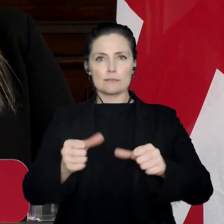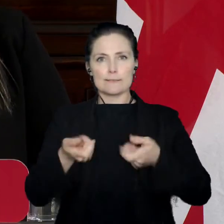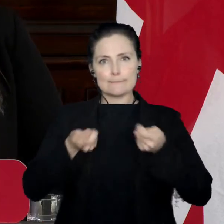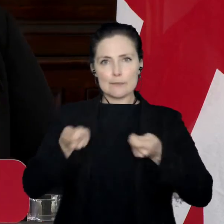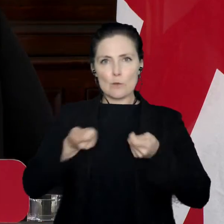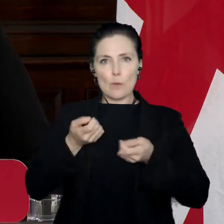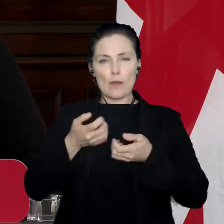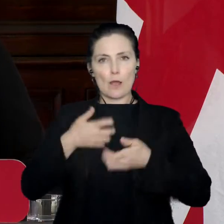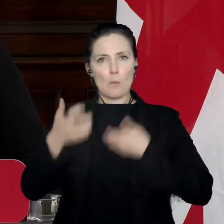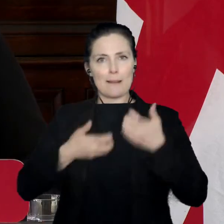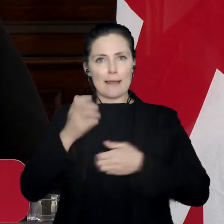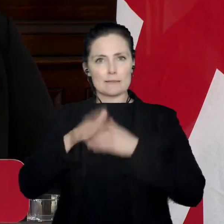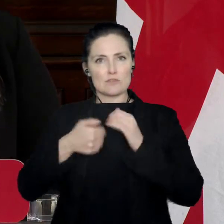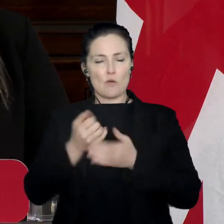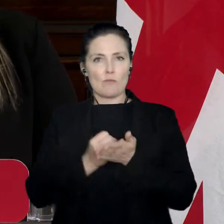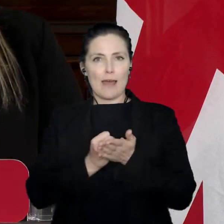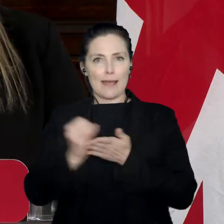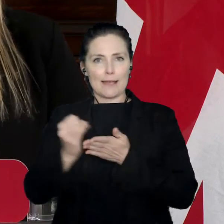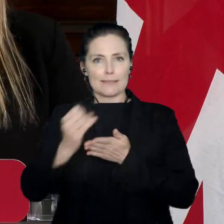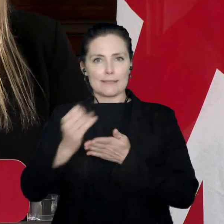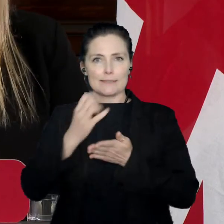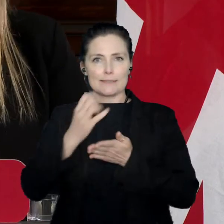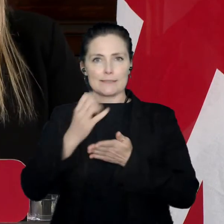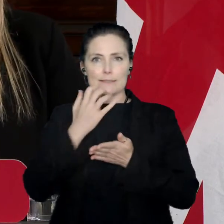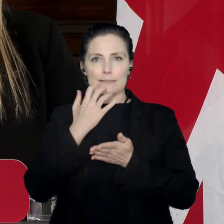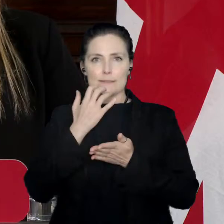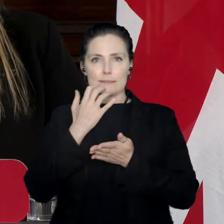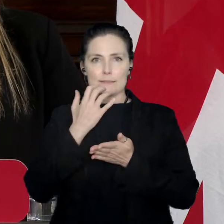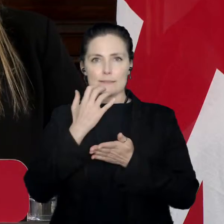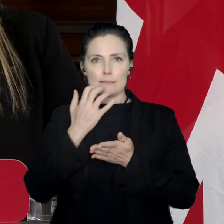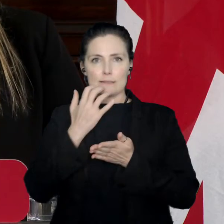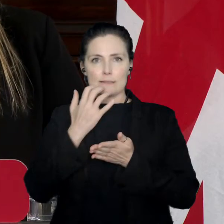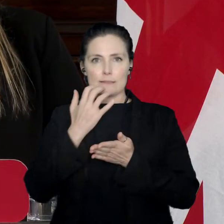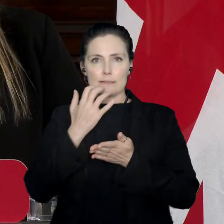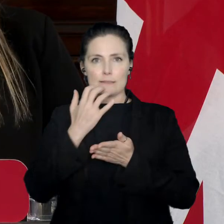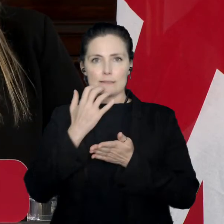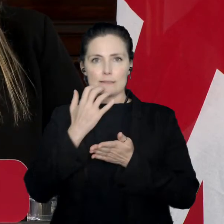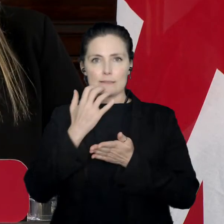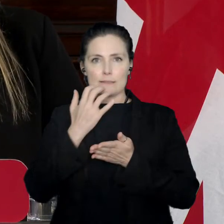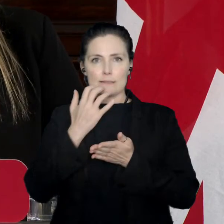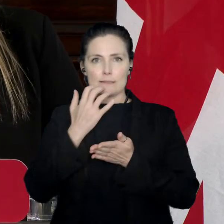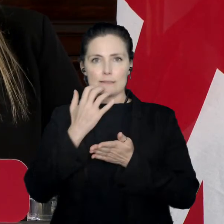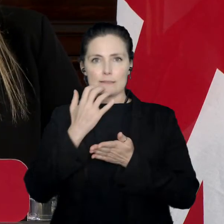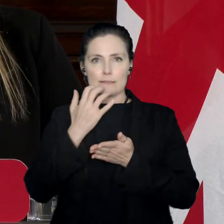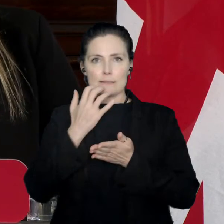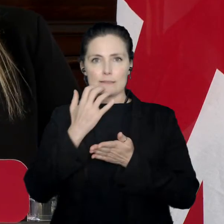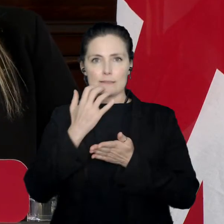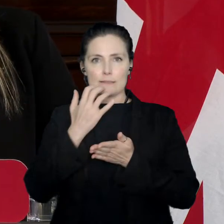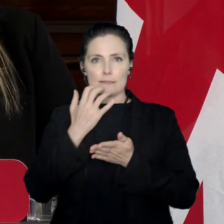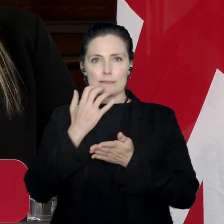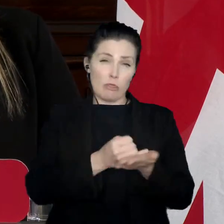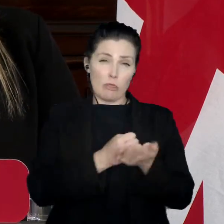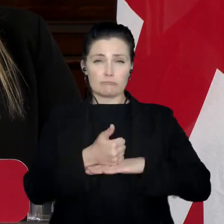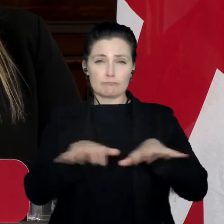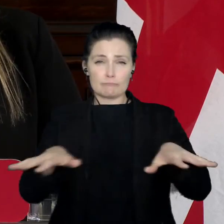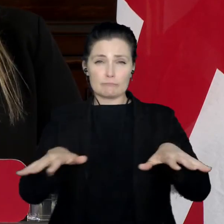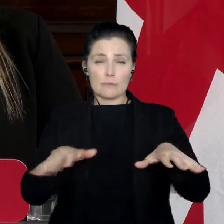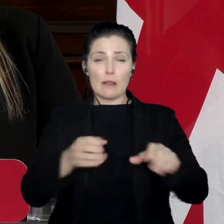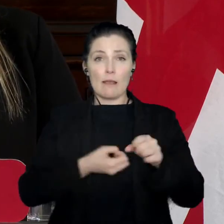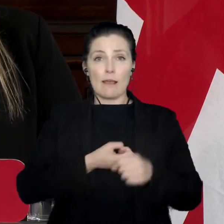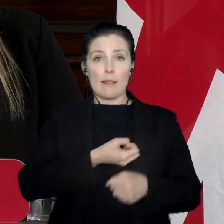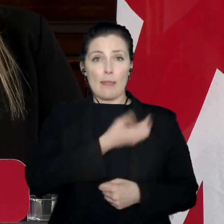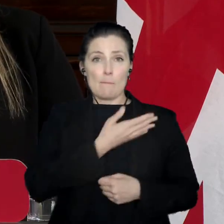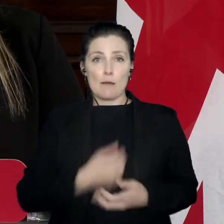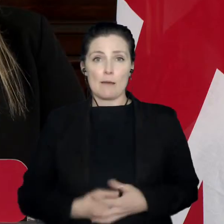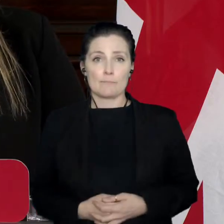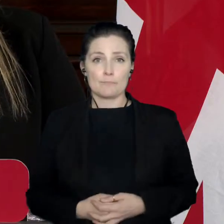In other words, the rot was deeply embedded. To change this would instead require a